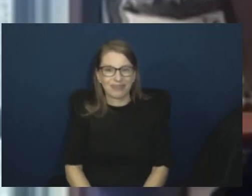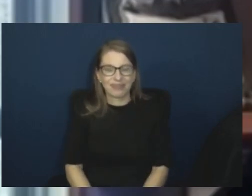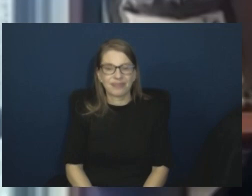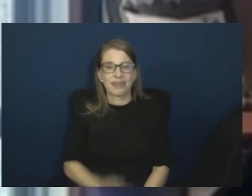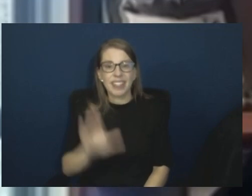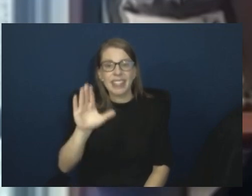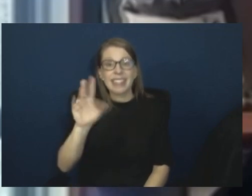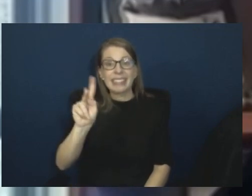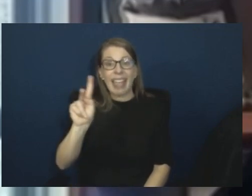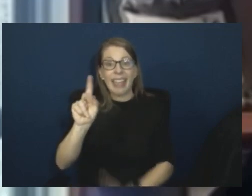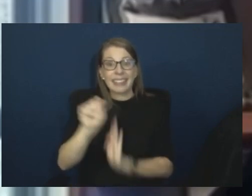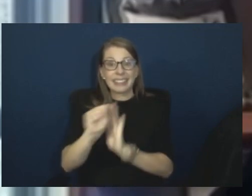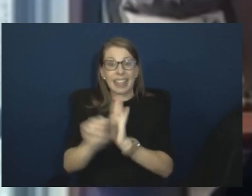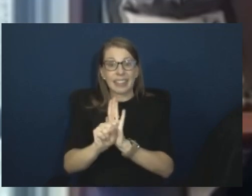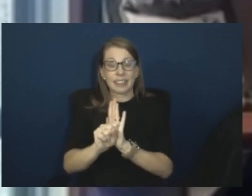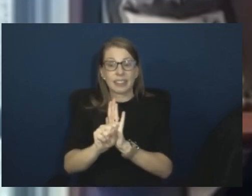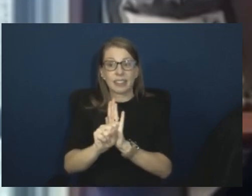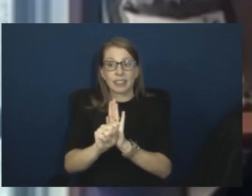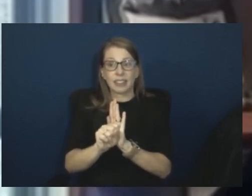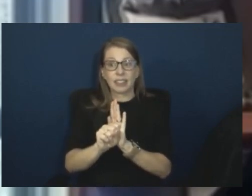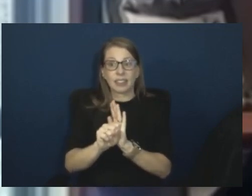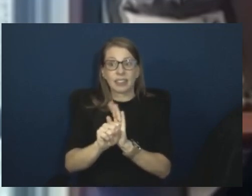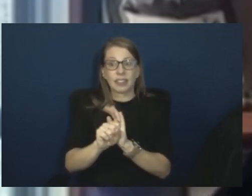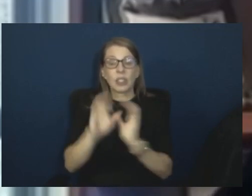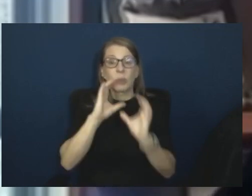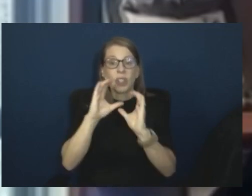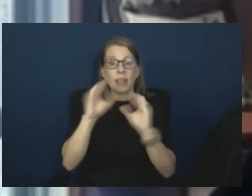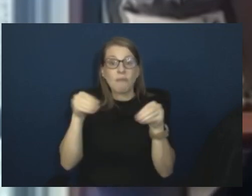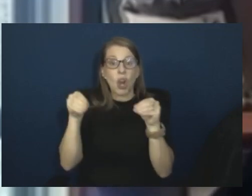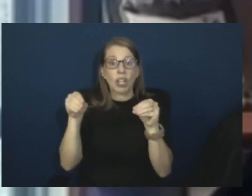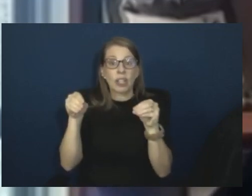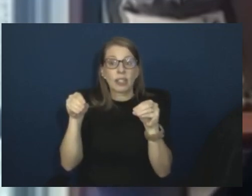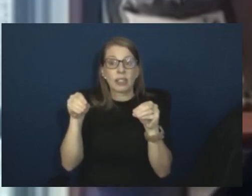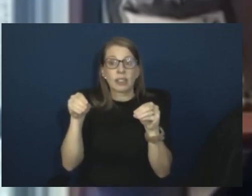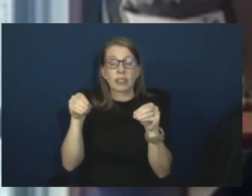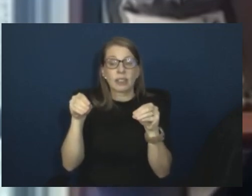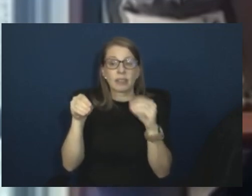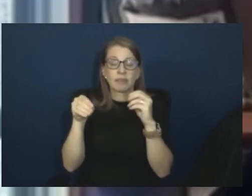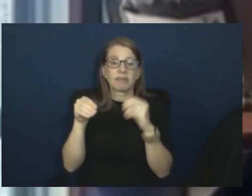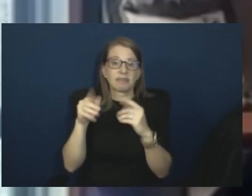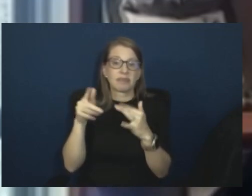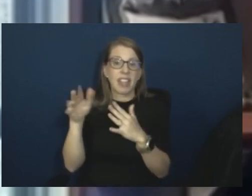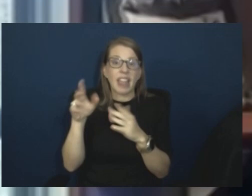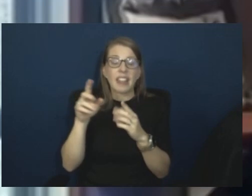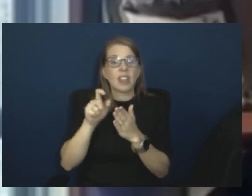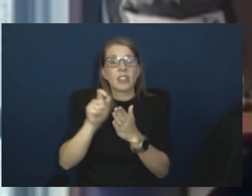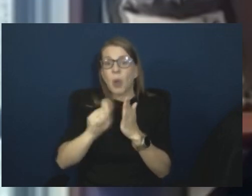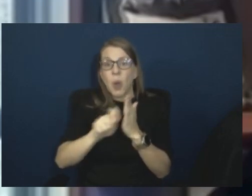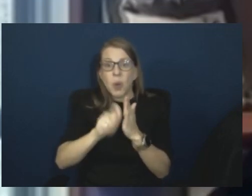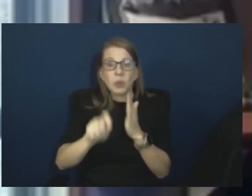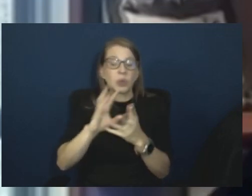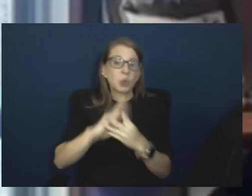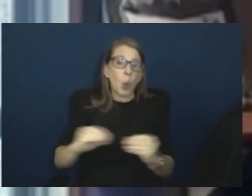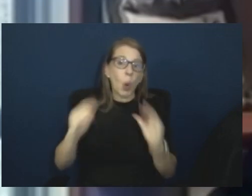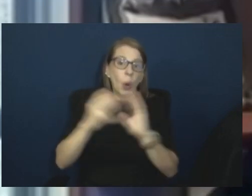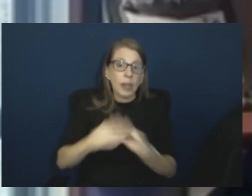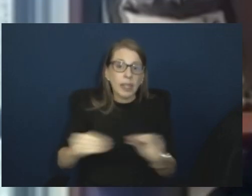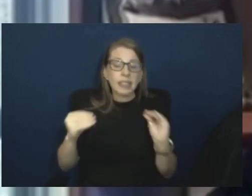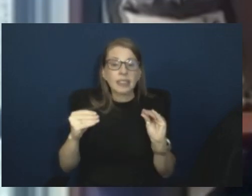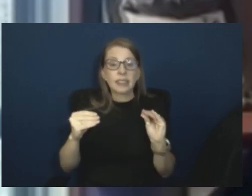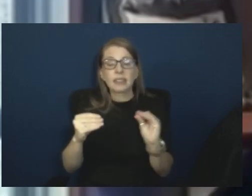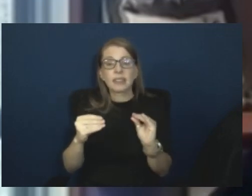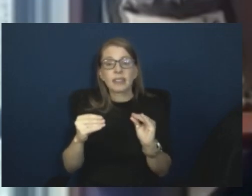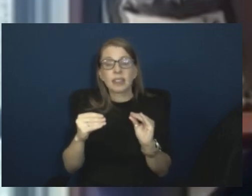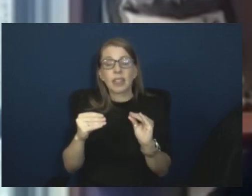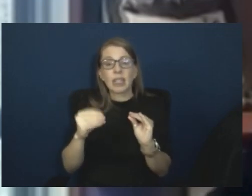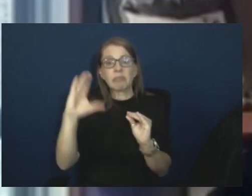K-State Communications and Marketing with Erin Pennington and so forth wrote up a story. It